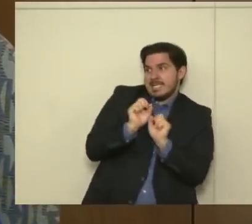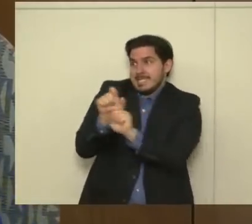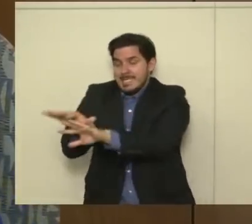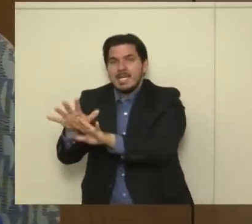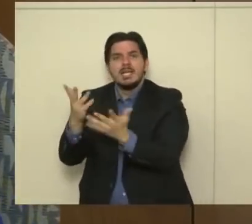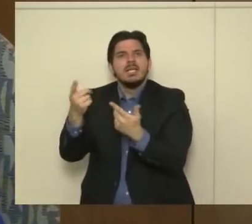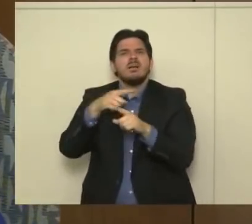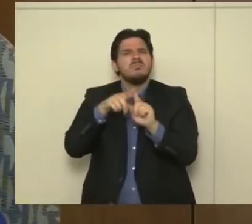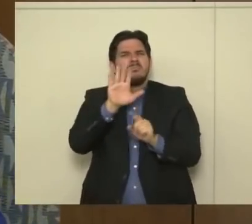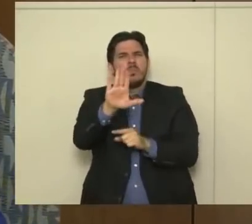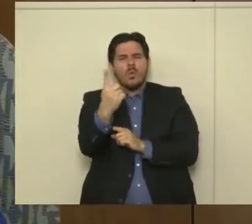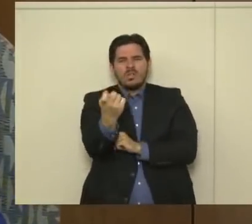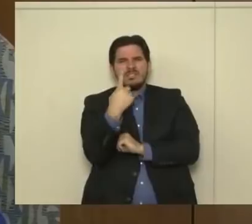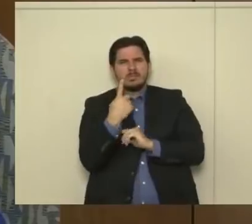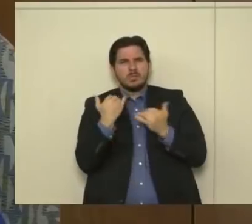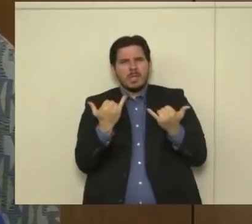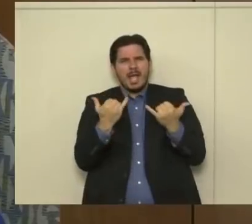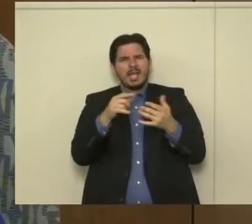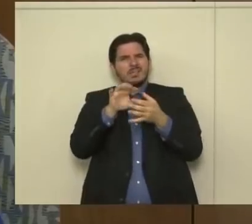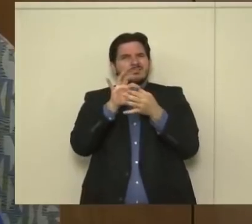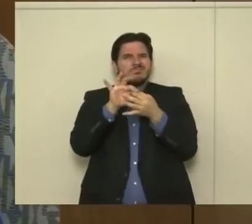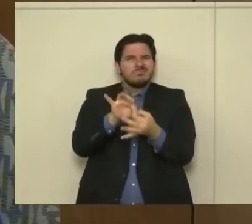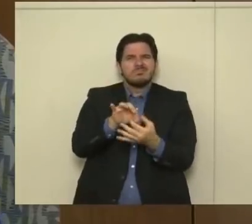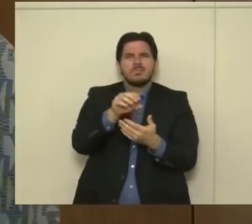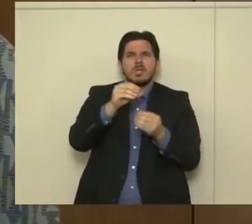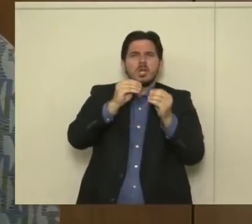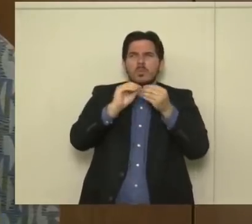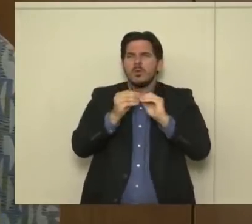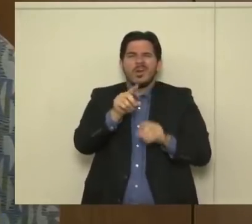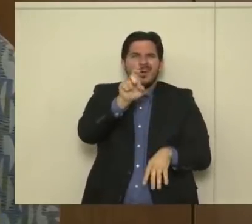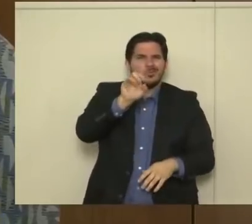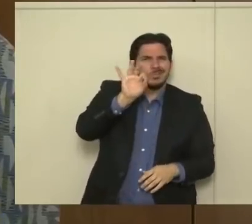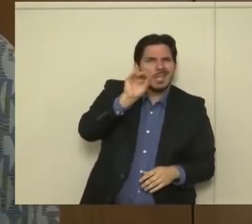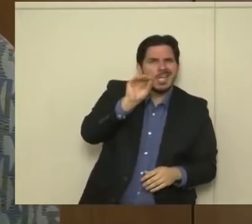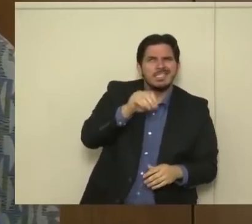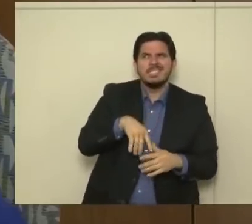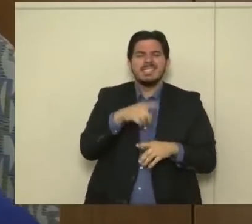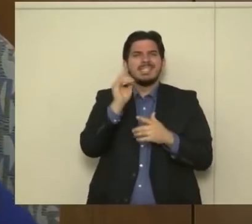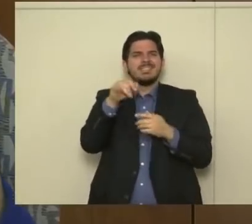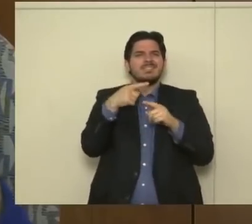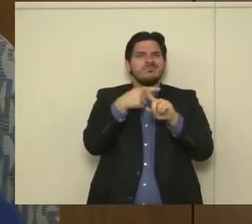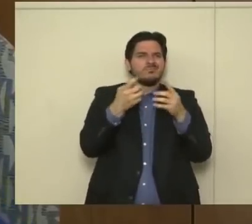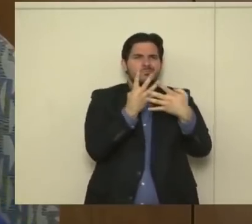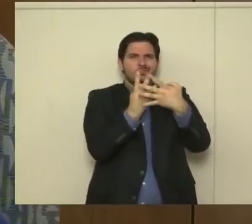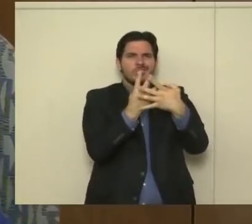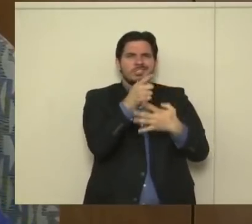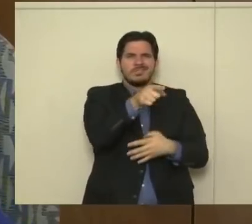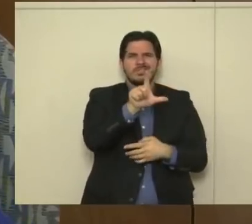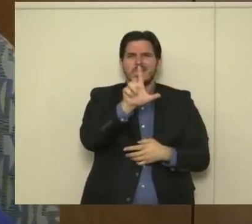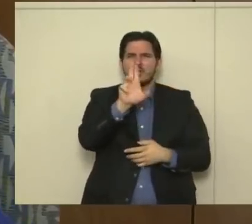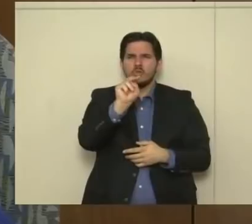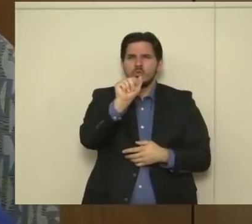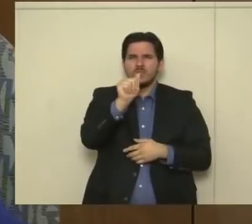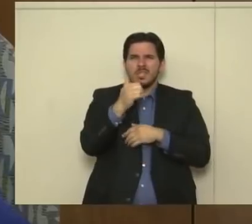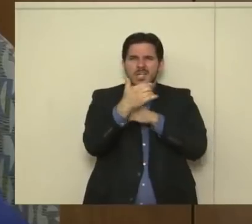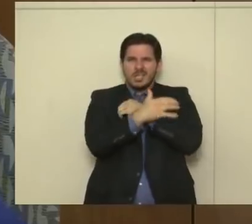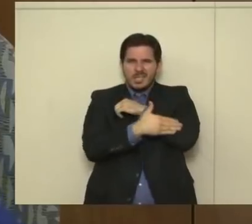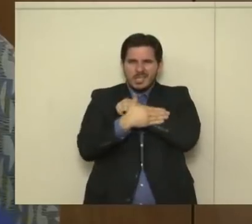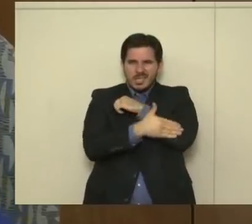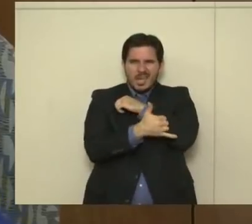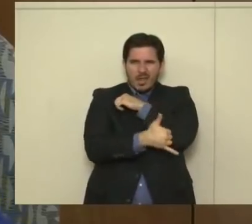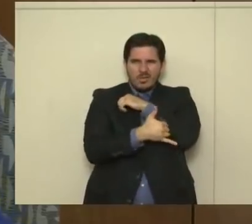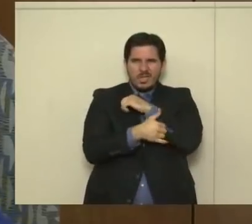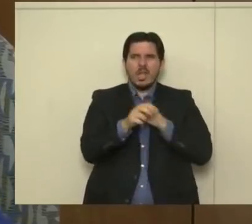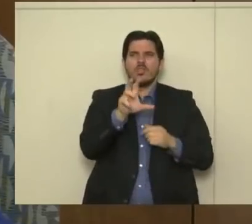today, in our numbers of the 190, 30 of them are from a detention center in Luna County. So where you've got a